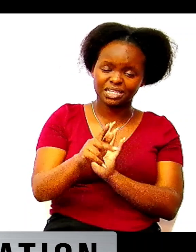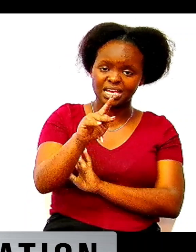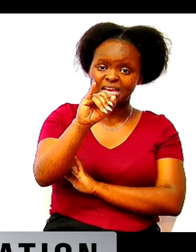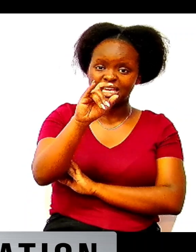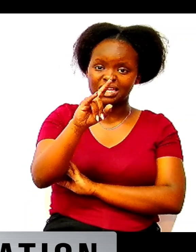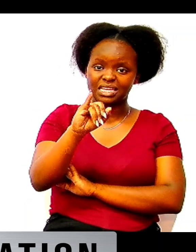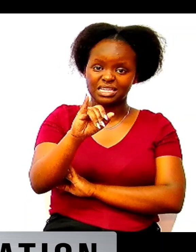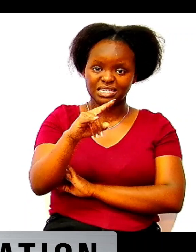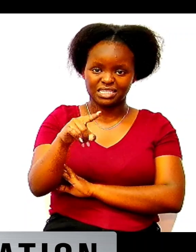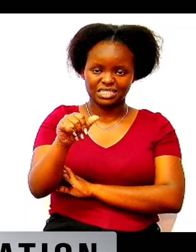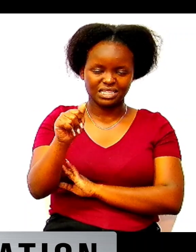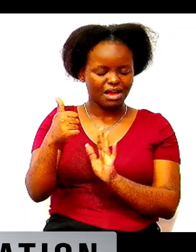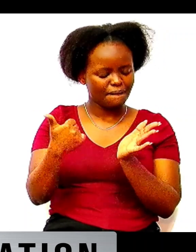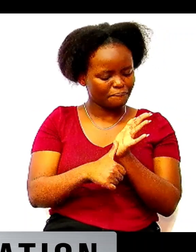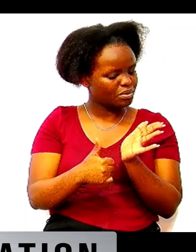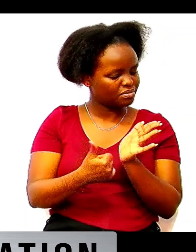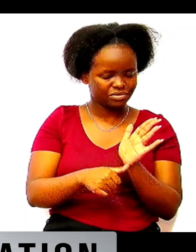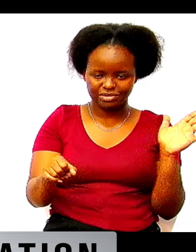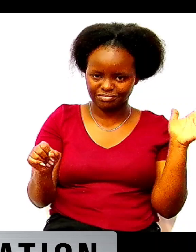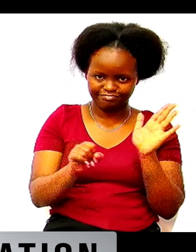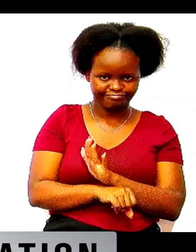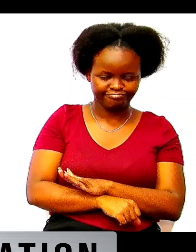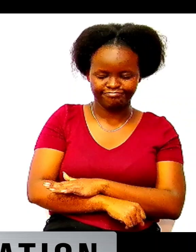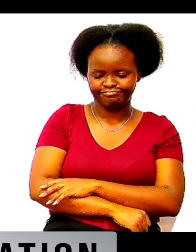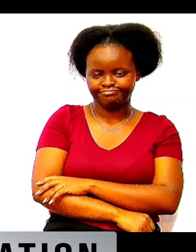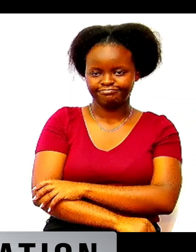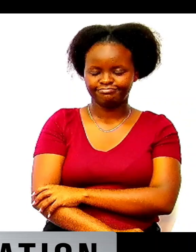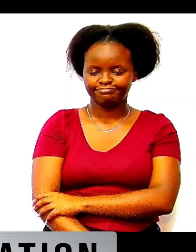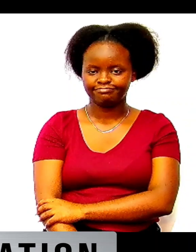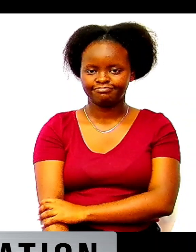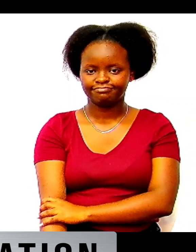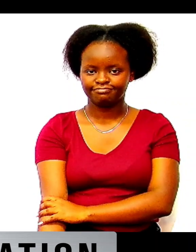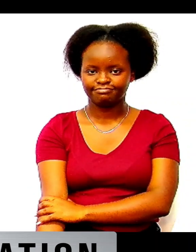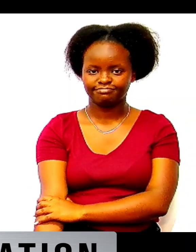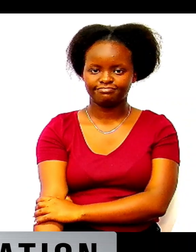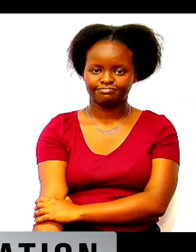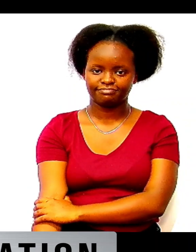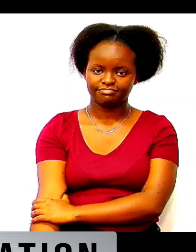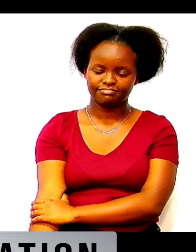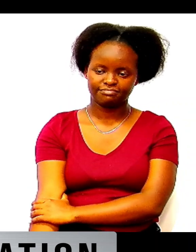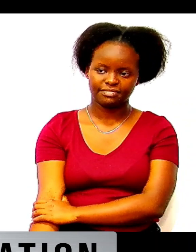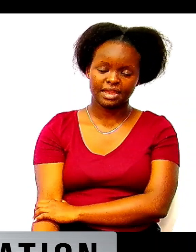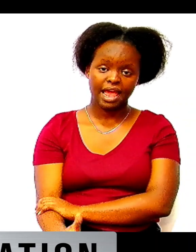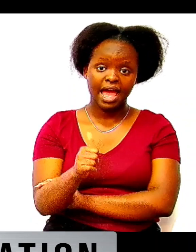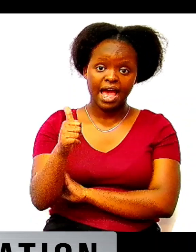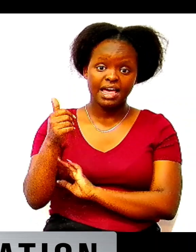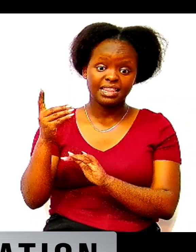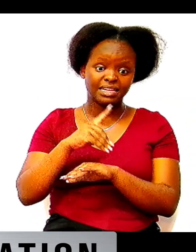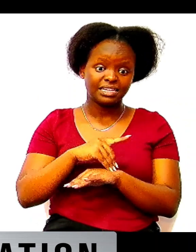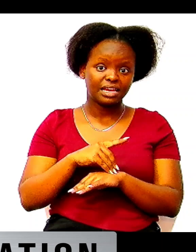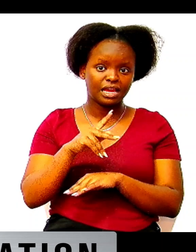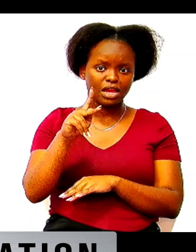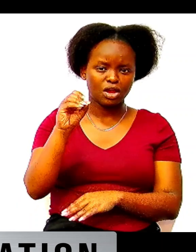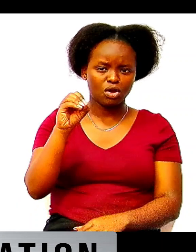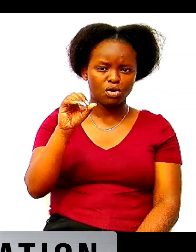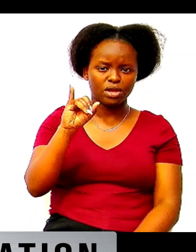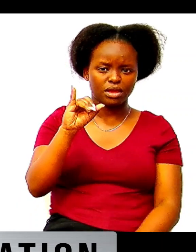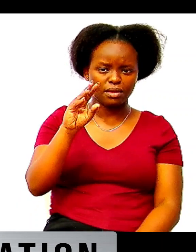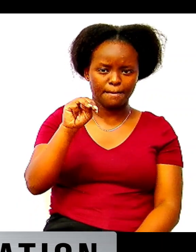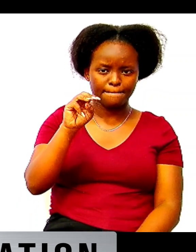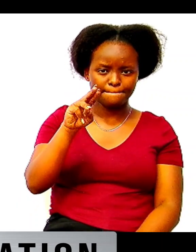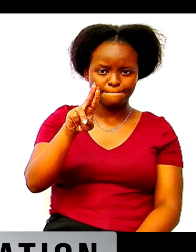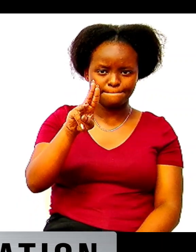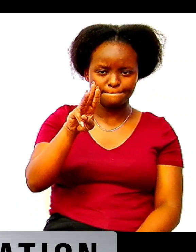Maraya Sarangi. She's facing a lot of problems. Now, let's come back to the other day is it Kaimburi? George? Yeah, Kaimburi